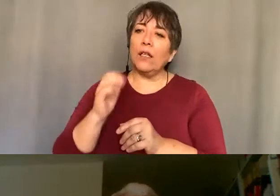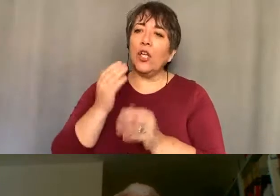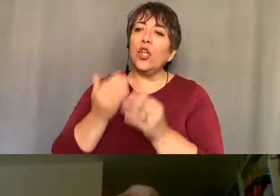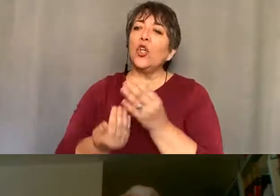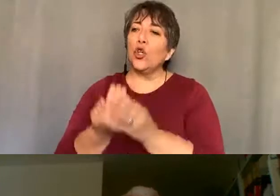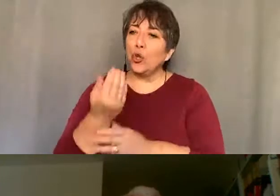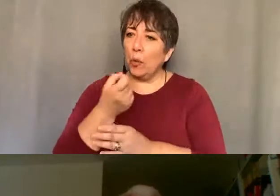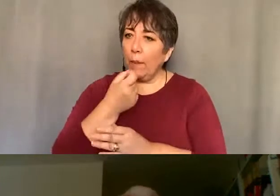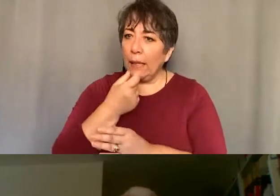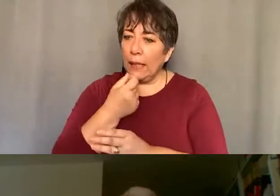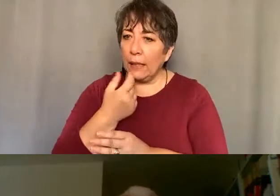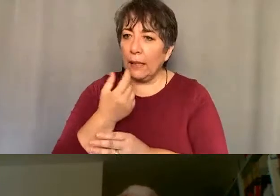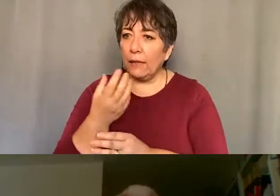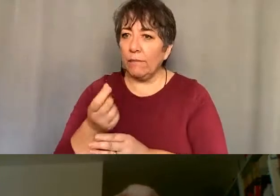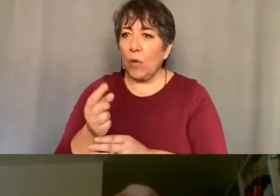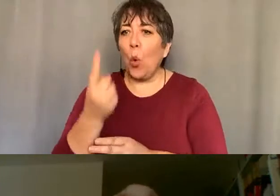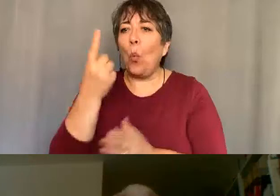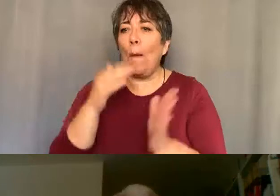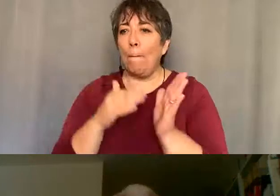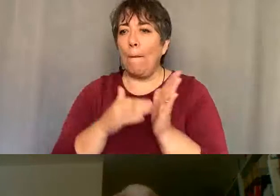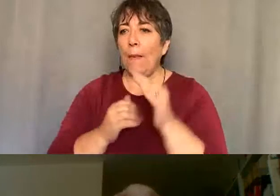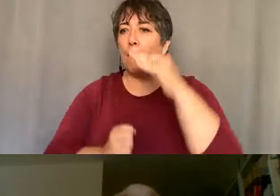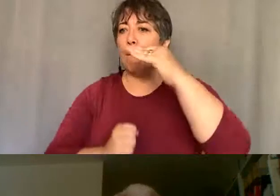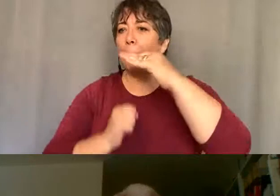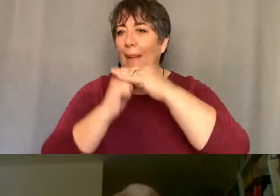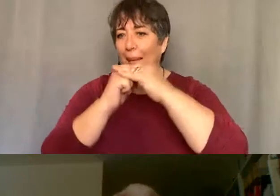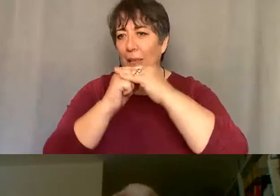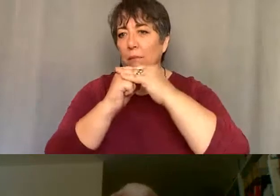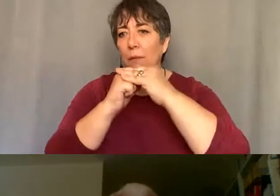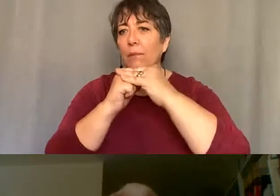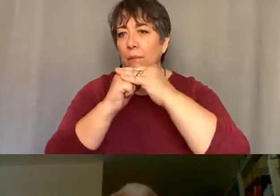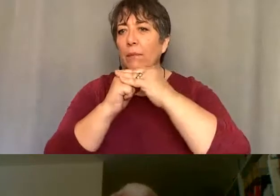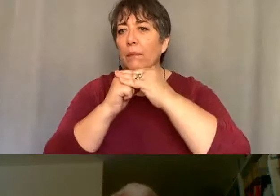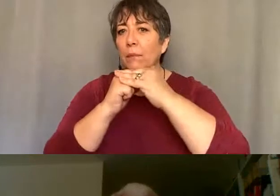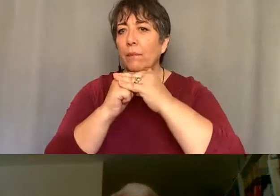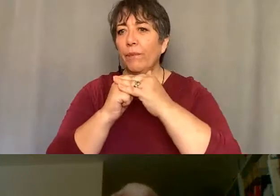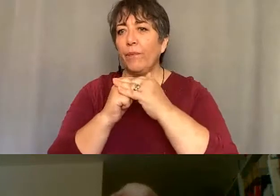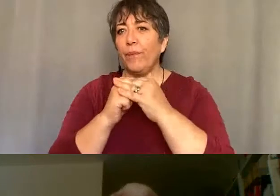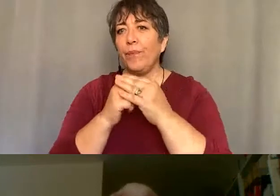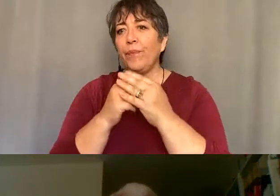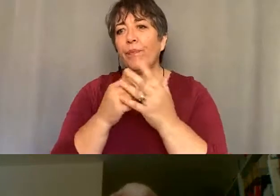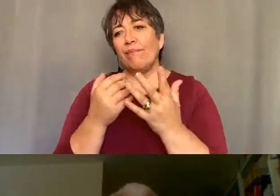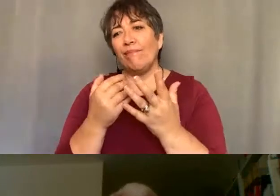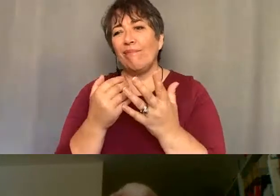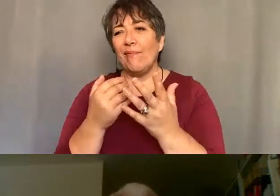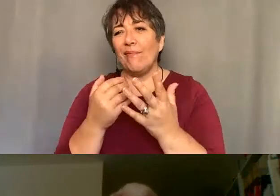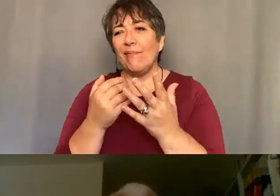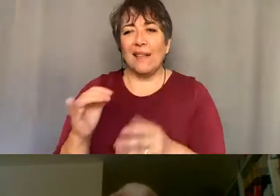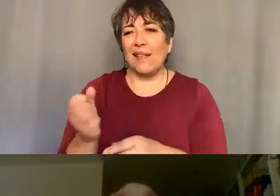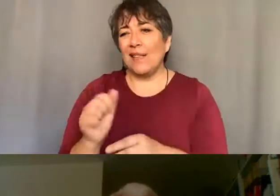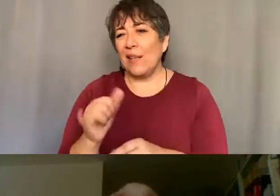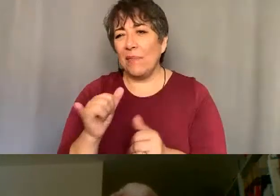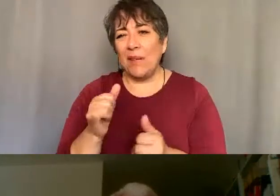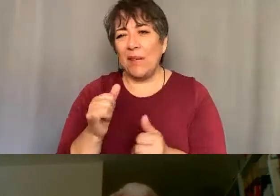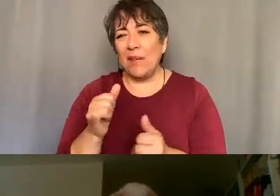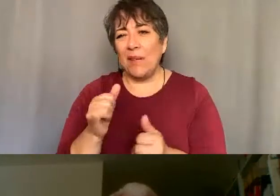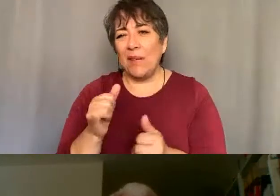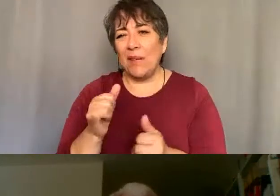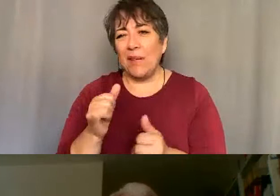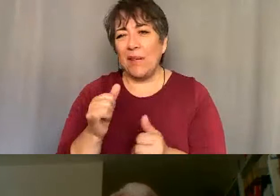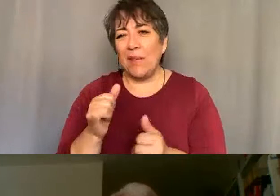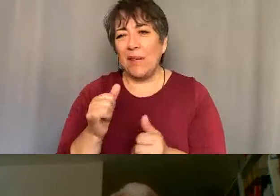a month as a maximum to try and see if that works. And obviously some medicines you have to titrate upwards to get used to